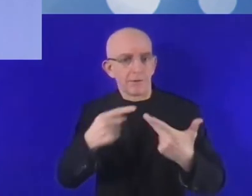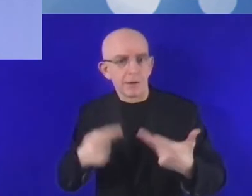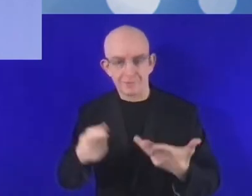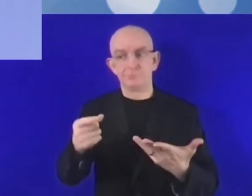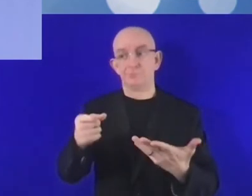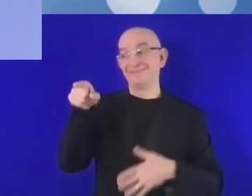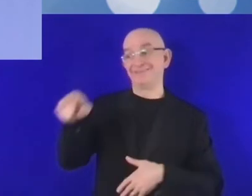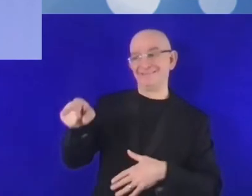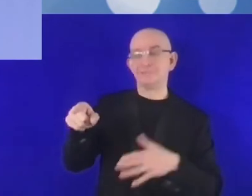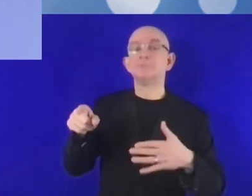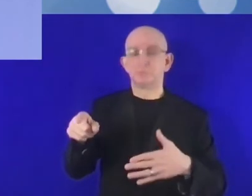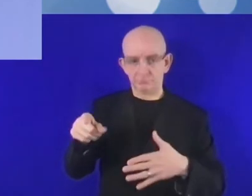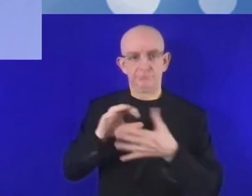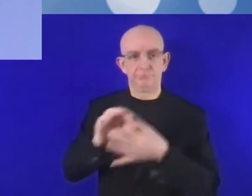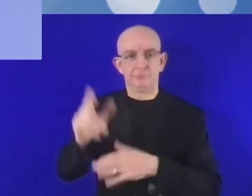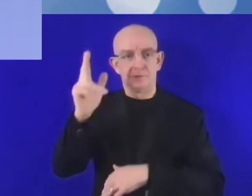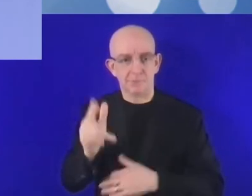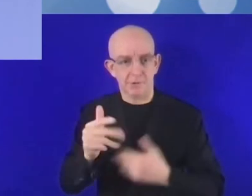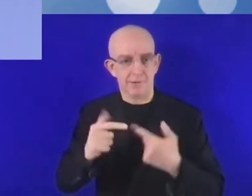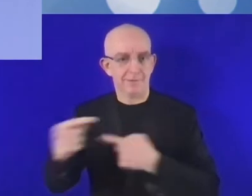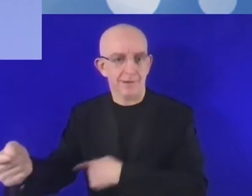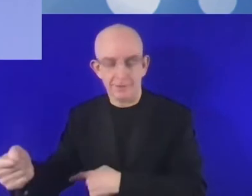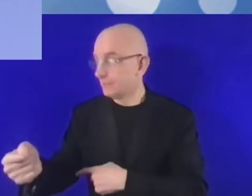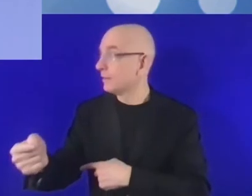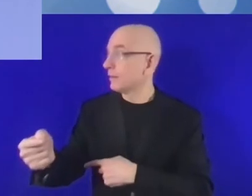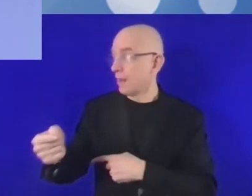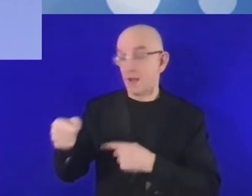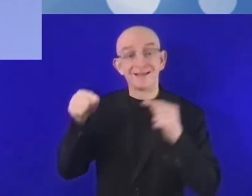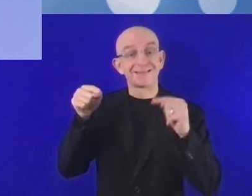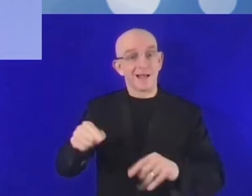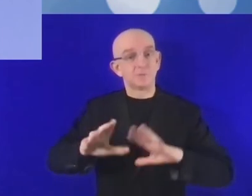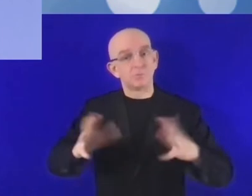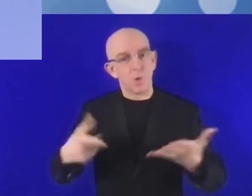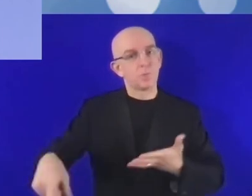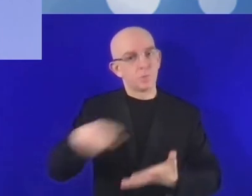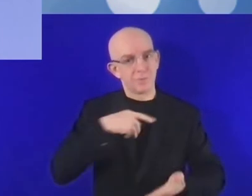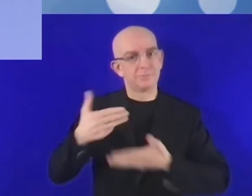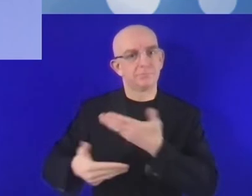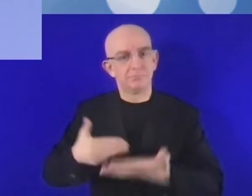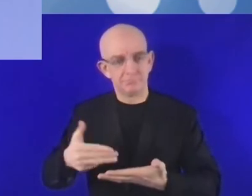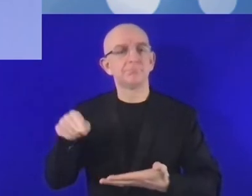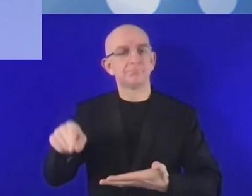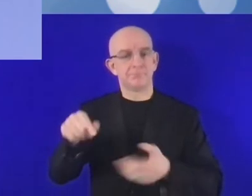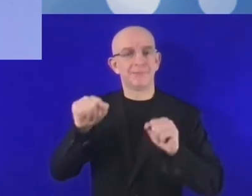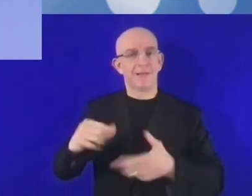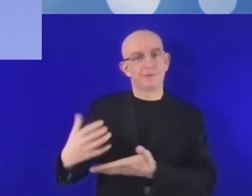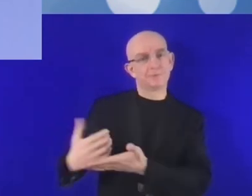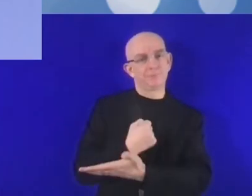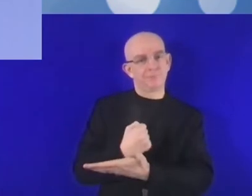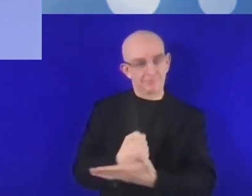nations like ethiopia few years before access to finance access to rehab to